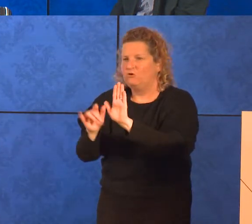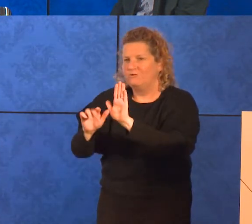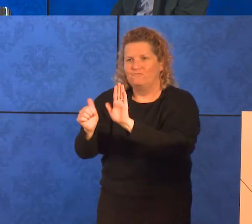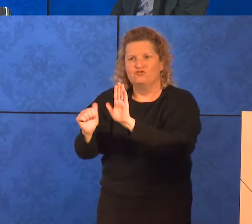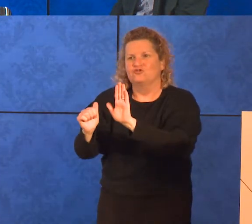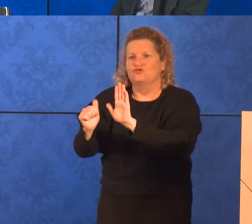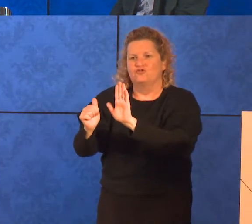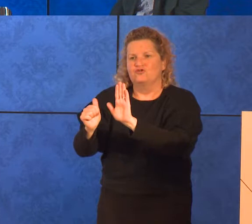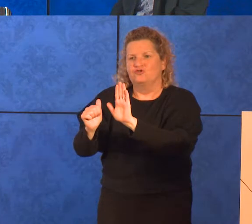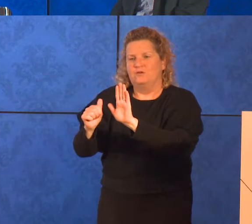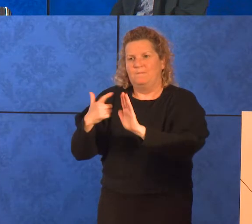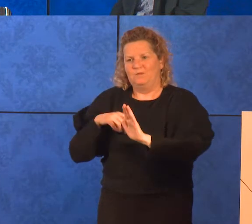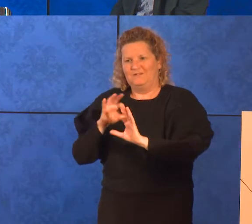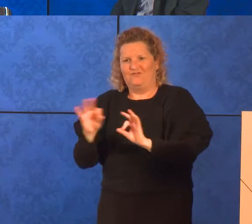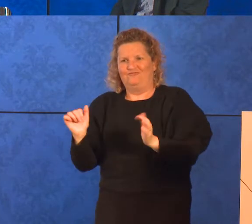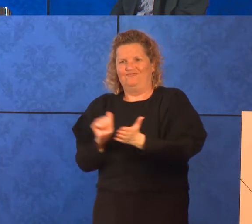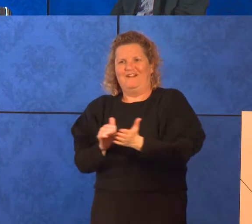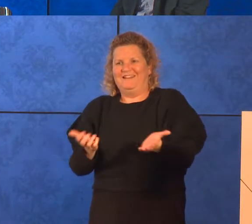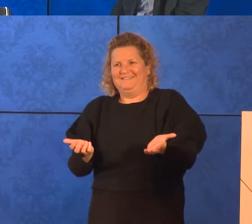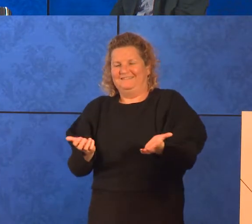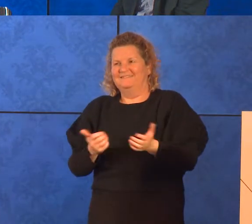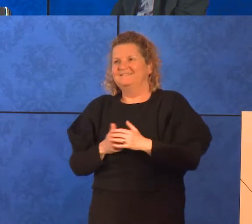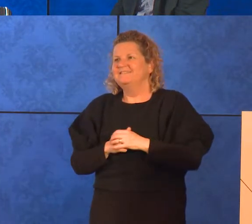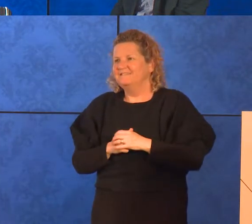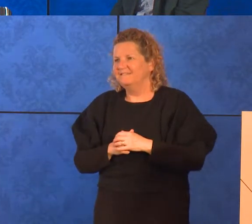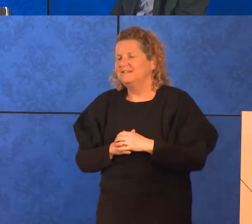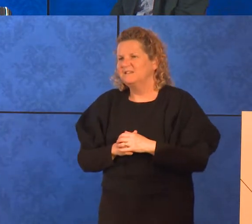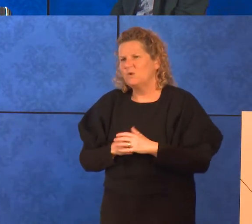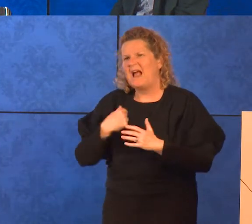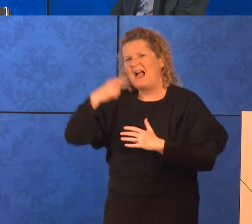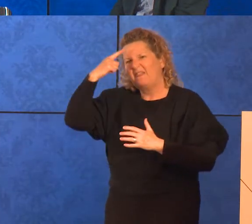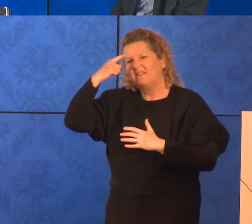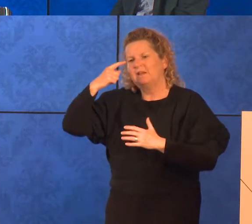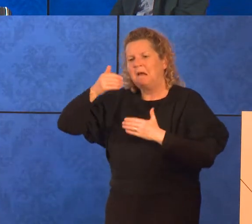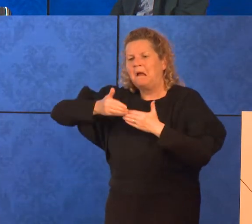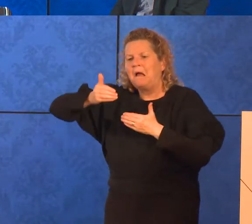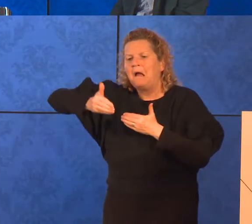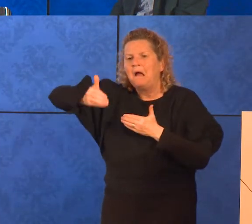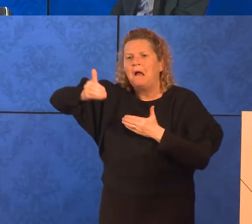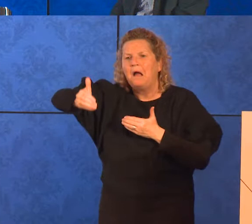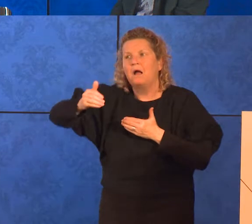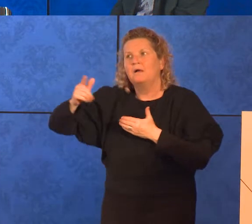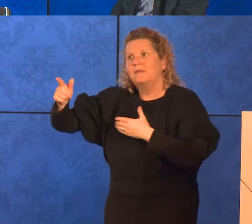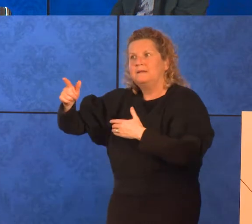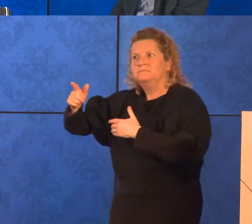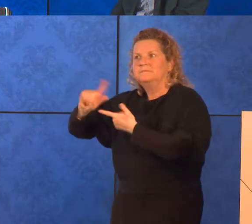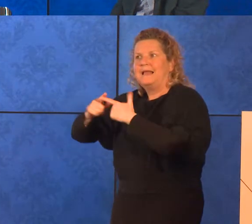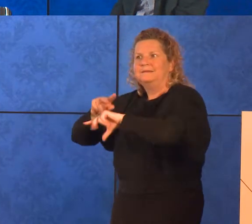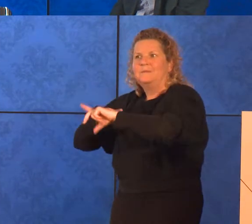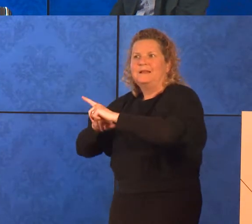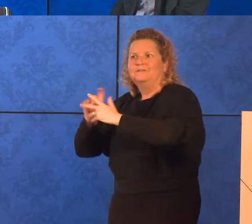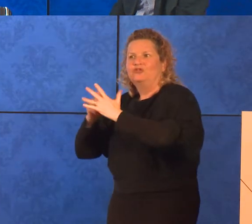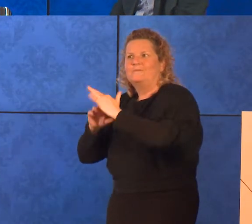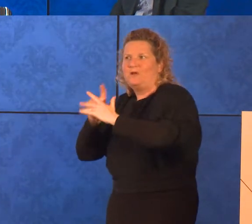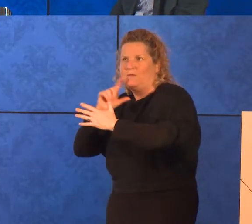it because it's not right. And it's probably going to be another few months. So he was very supportive in that. So I feel like as you